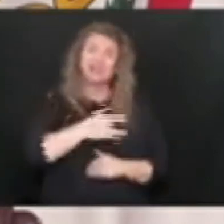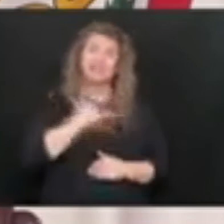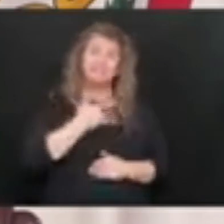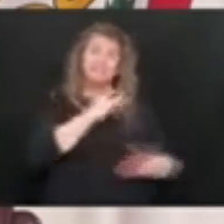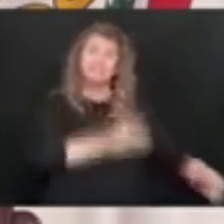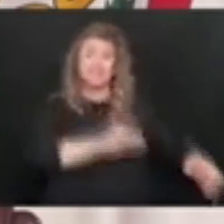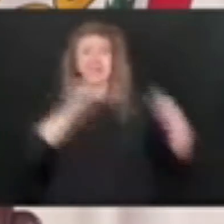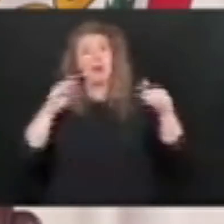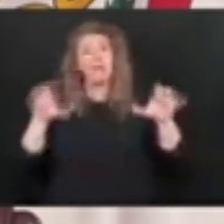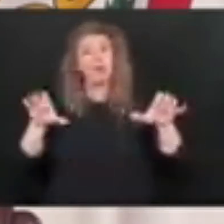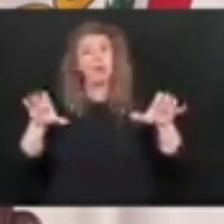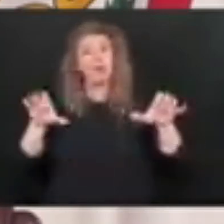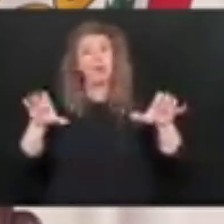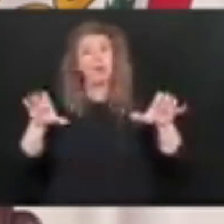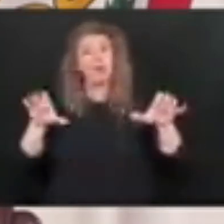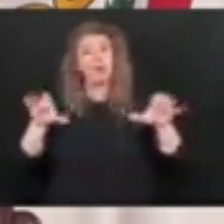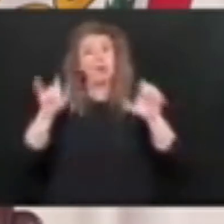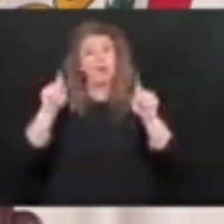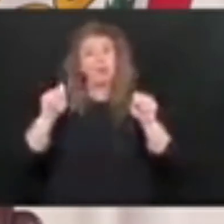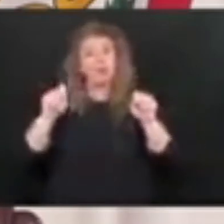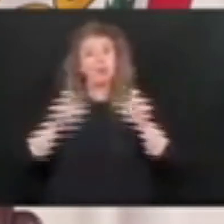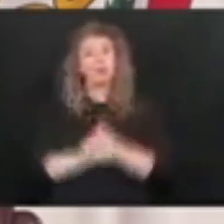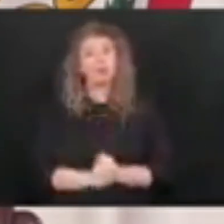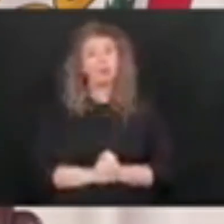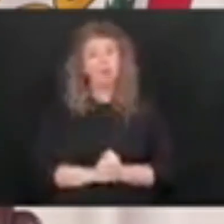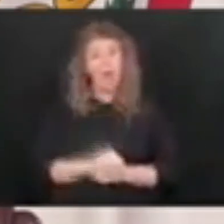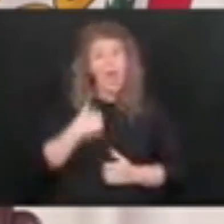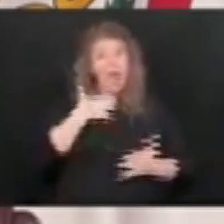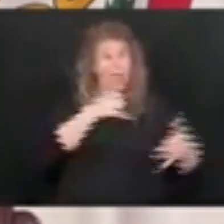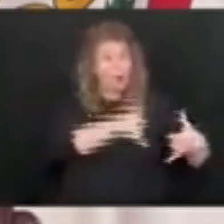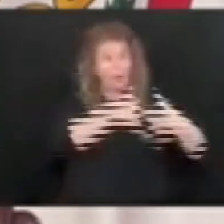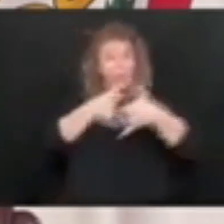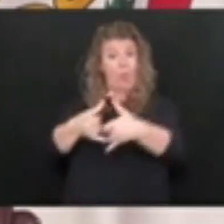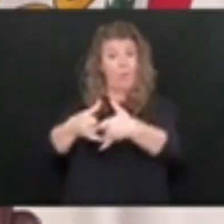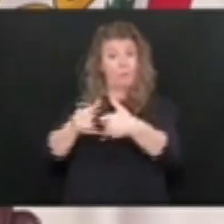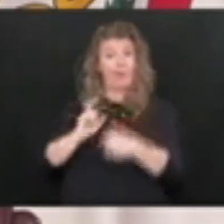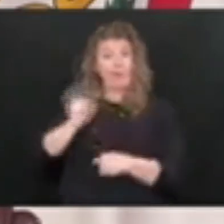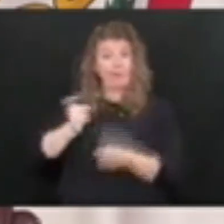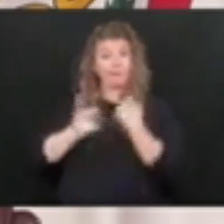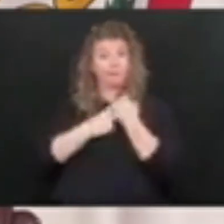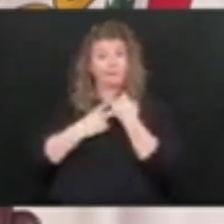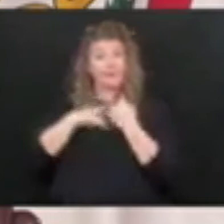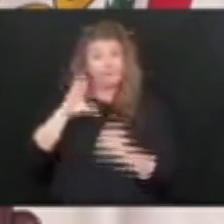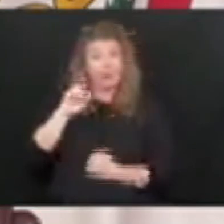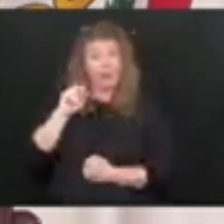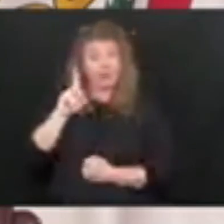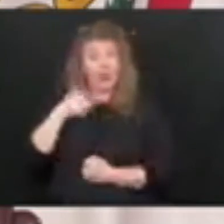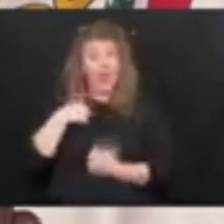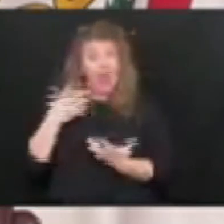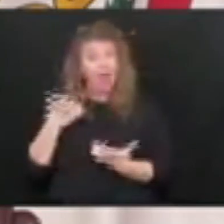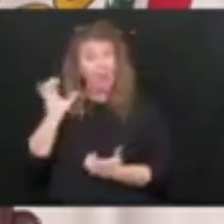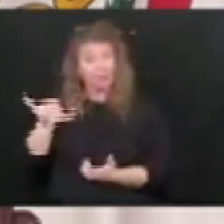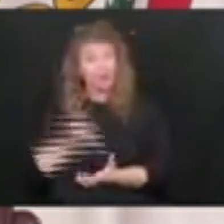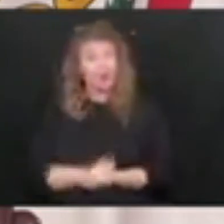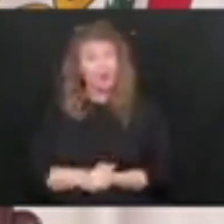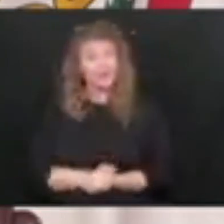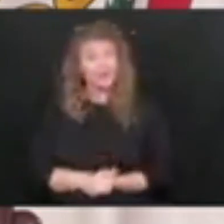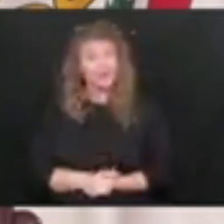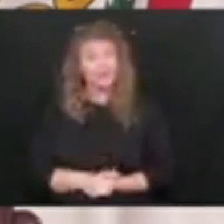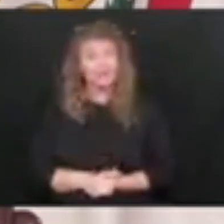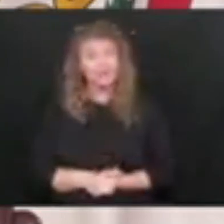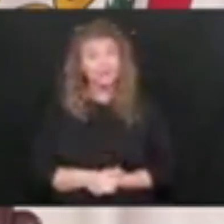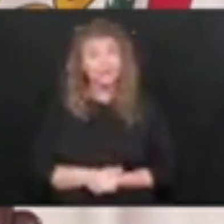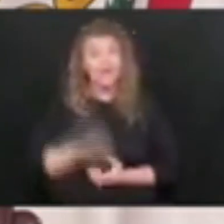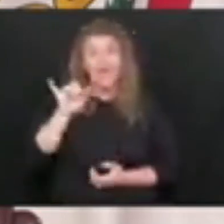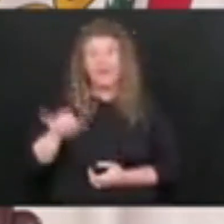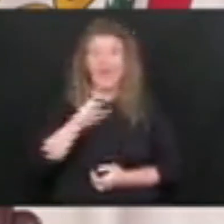up. I'm trying to reward them with the savings bond and all that, and that's just really a gimmick to try